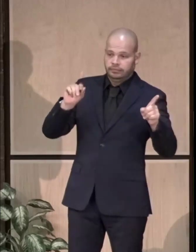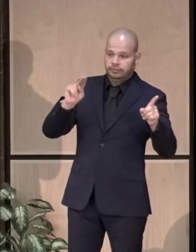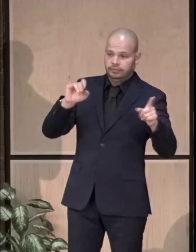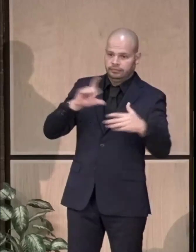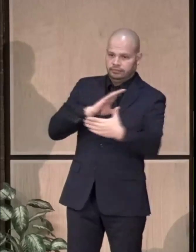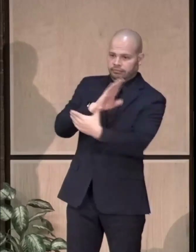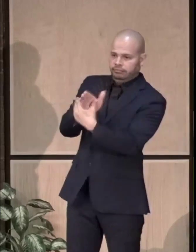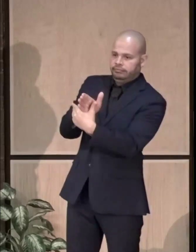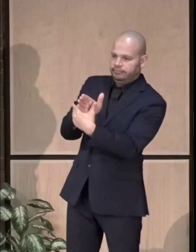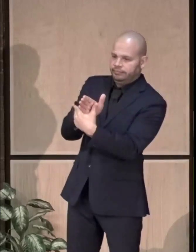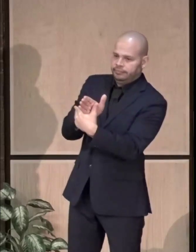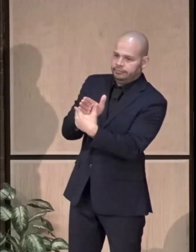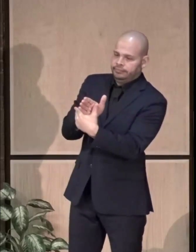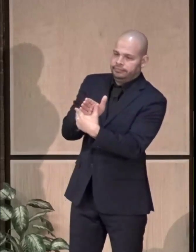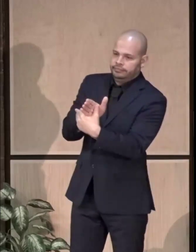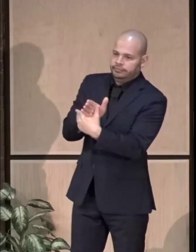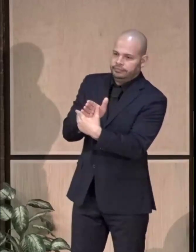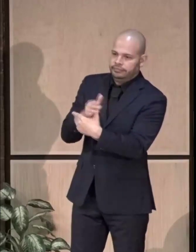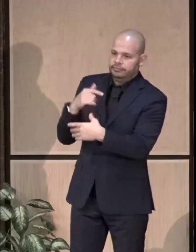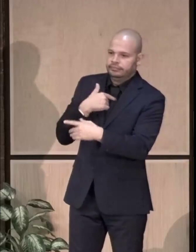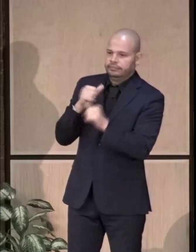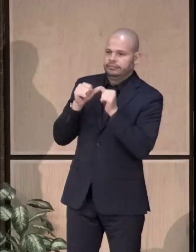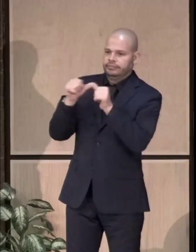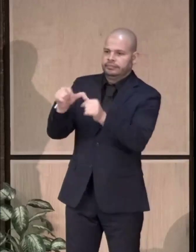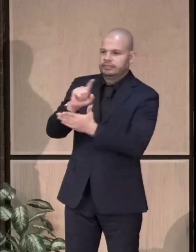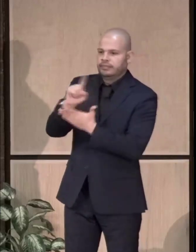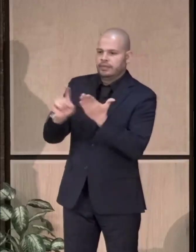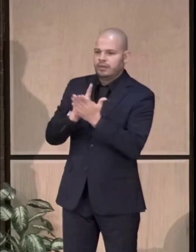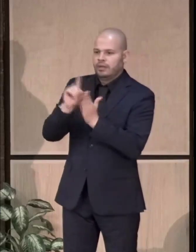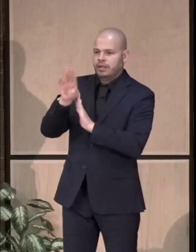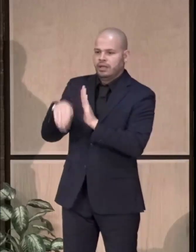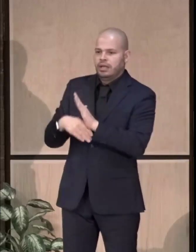court reporter and the interpreter, we'll take a 10-minute break.